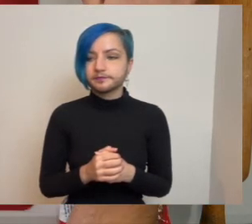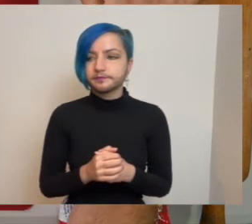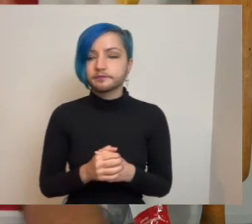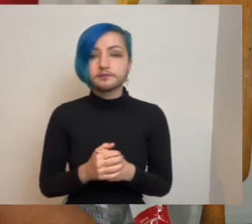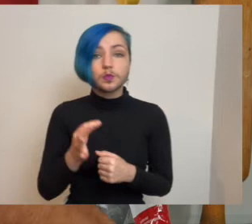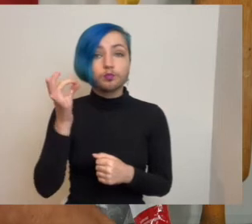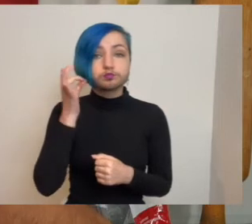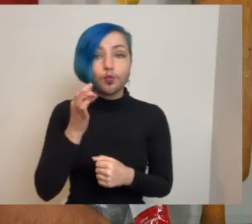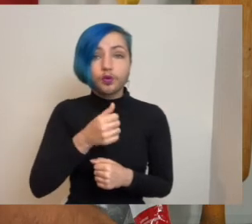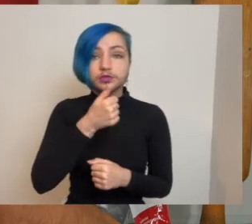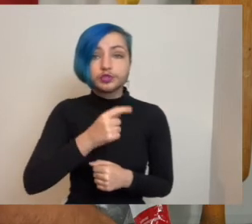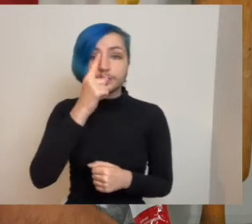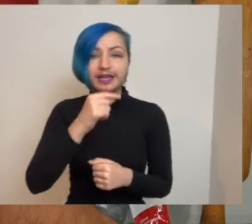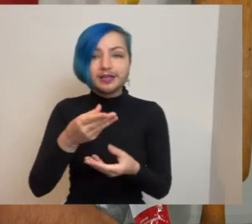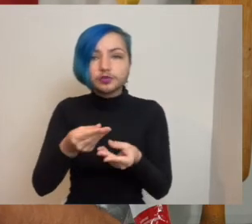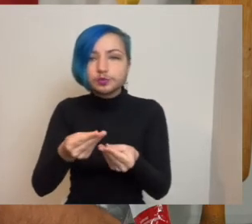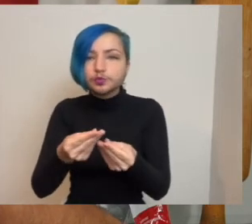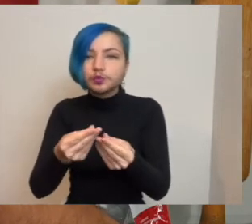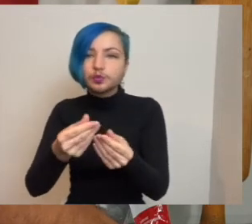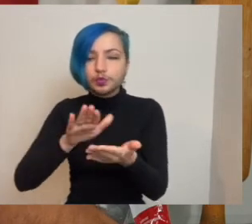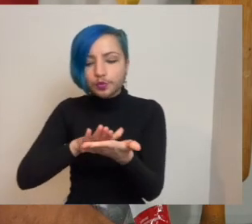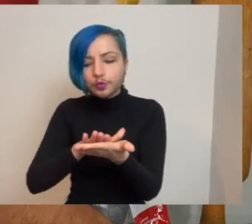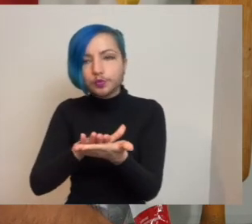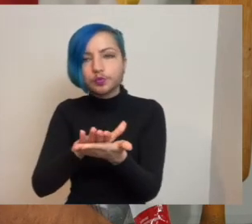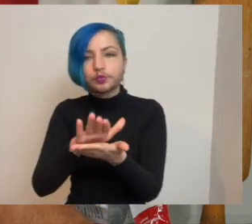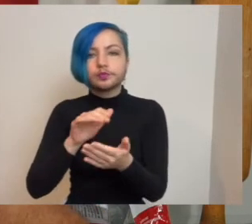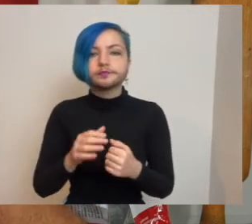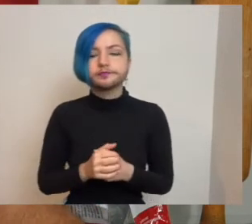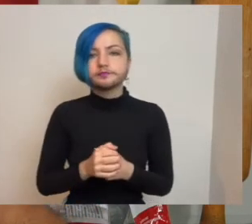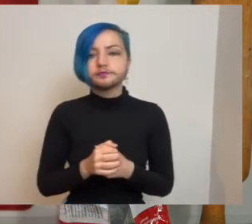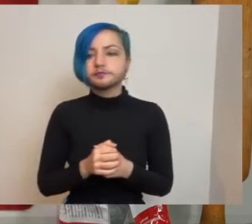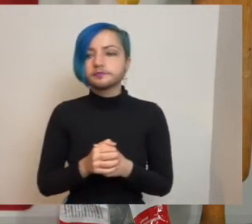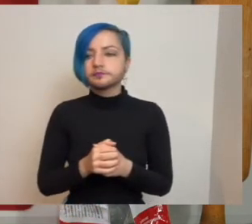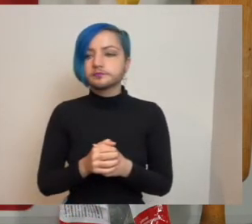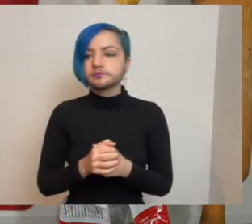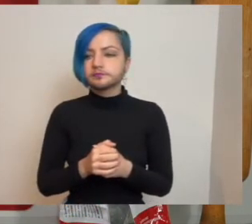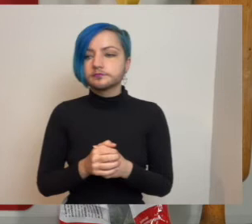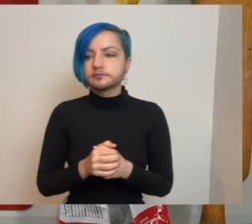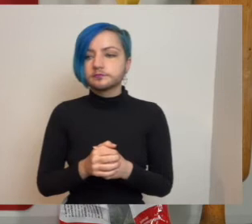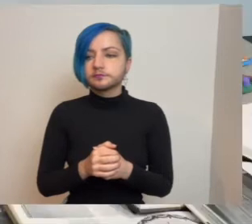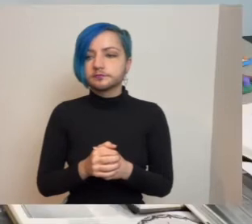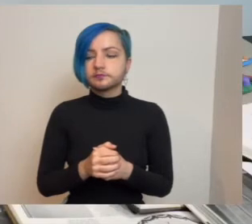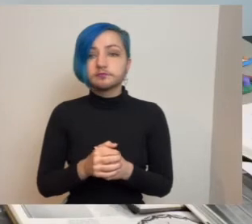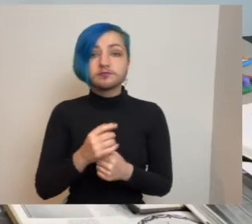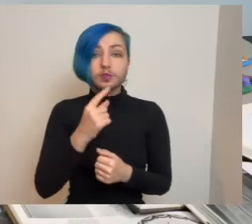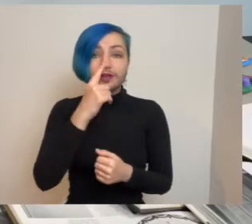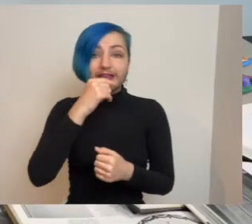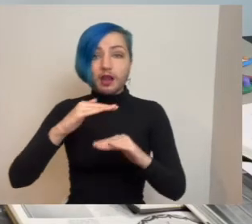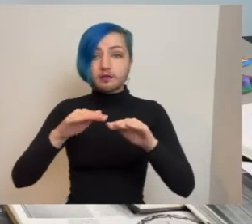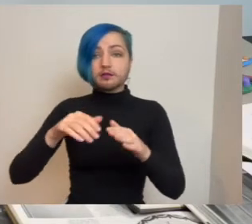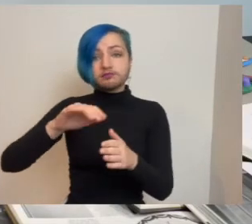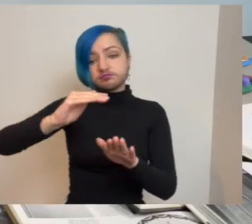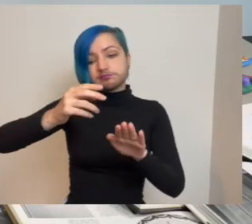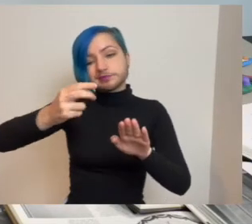use water, start smoothing it out. You can cut out areas so they're kind of flat, or you